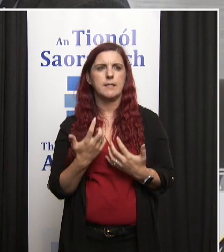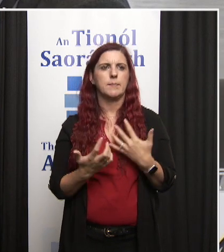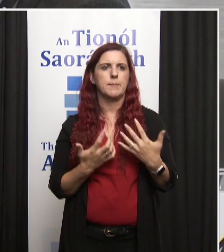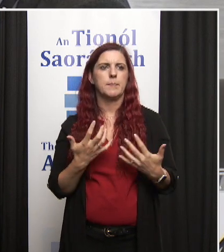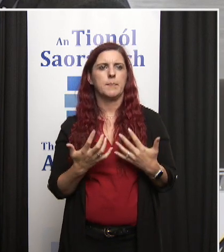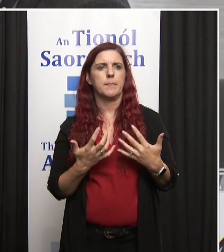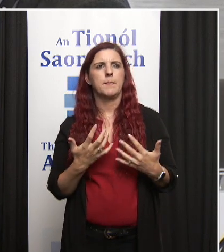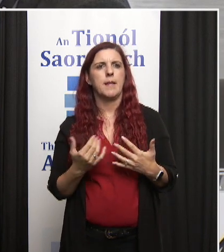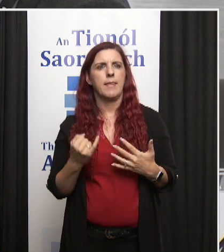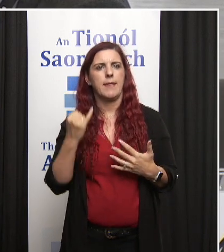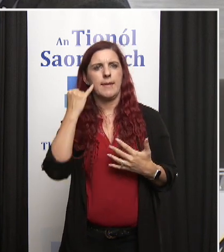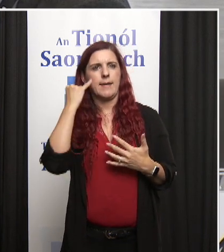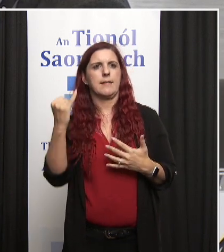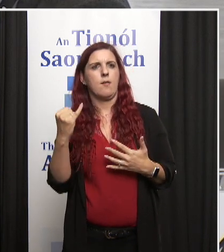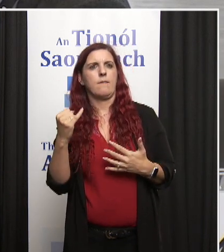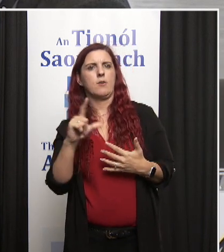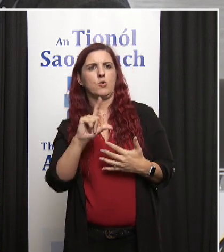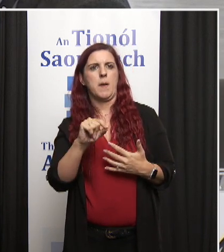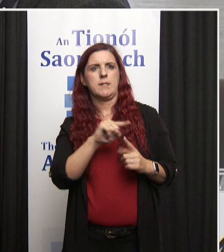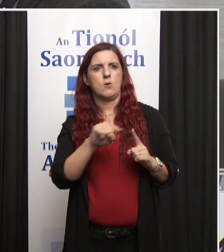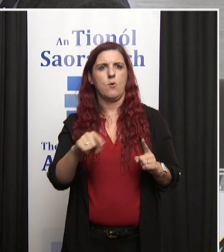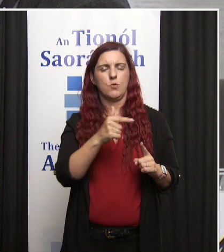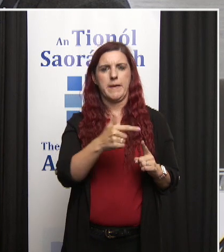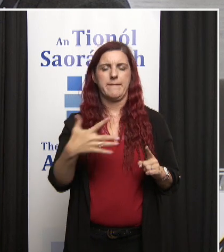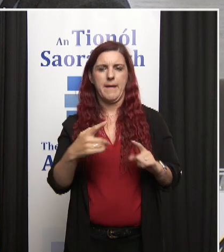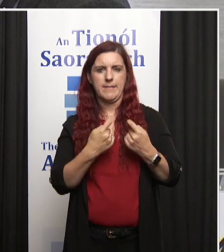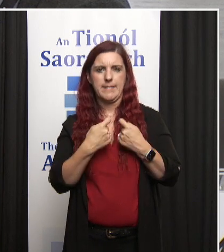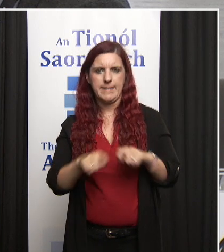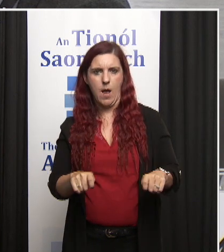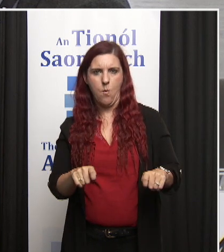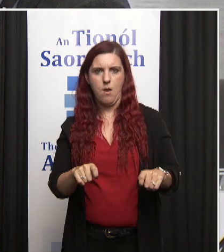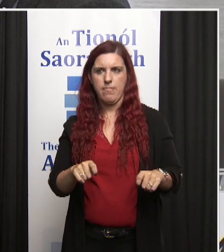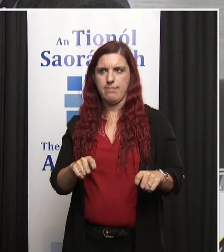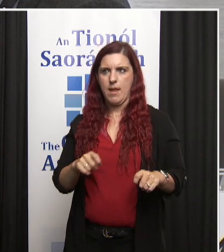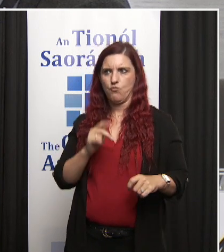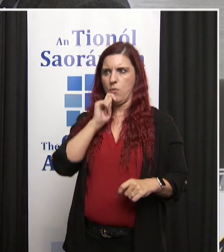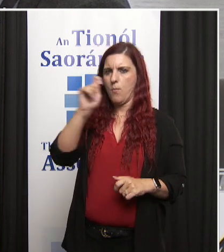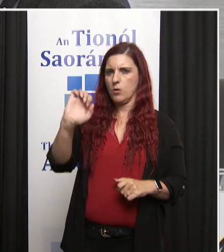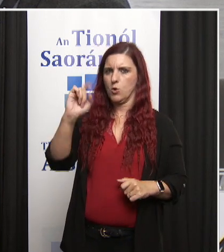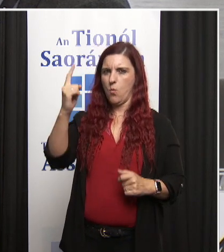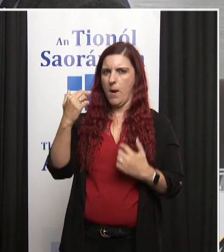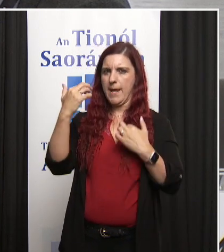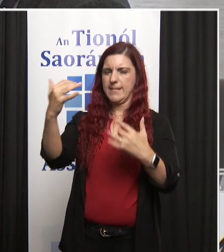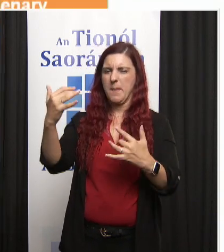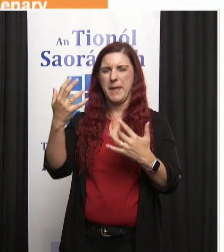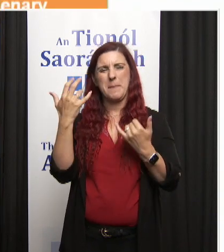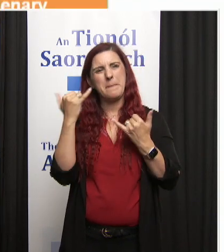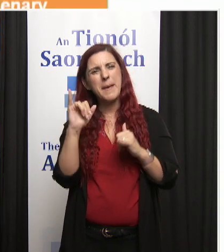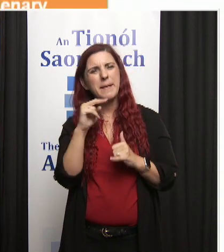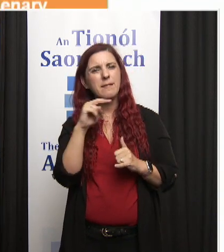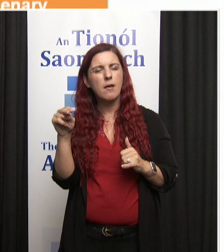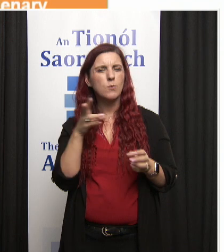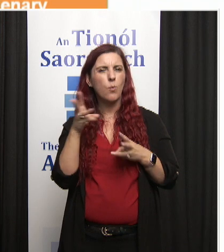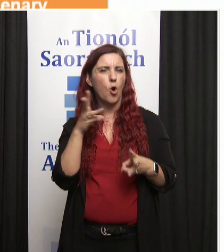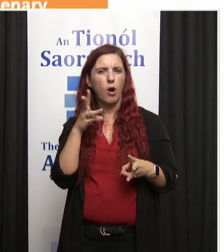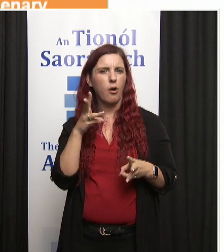the idea of maybe 20-25 town councils feeding into one assembly might not work